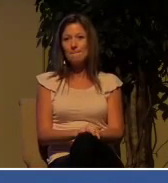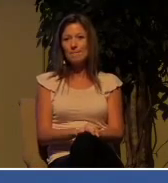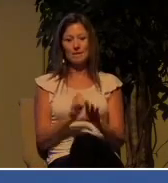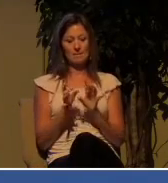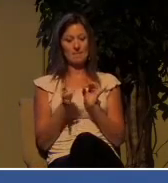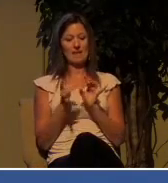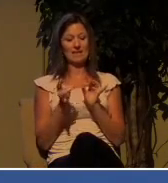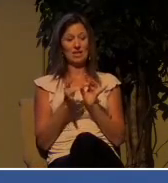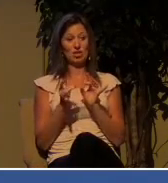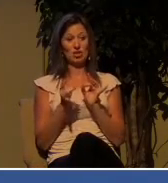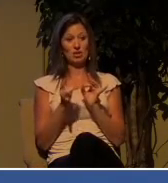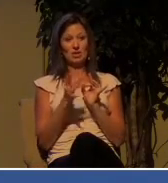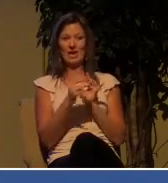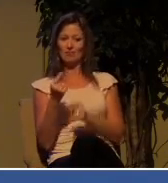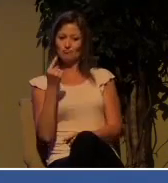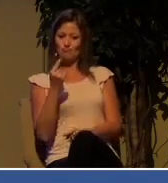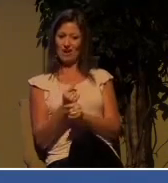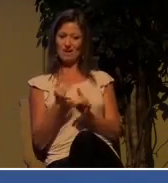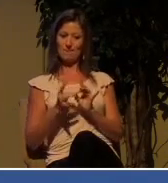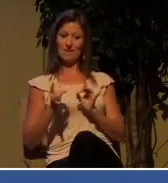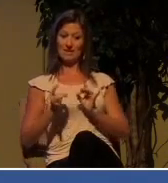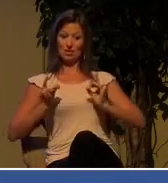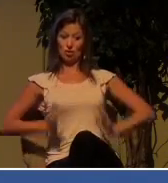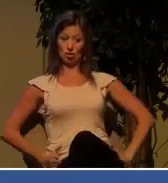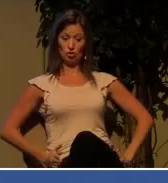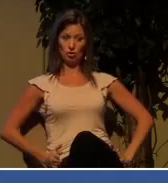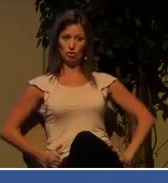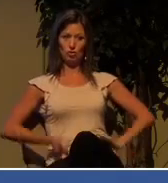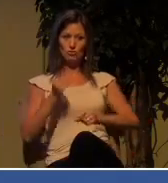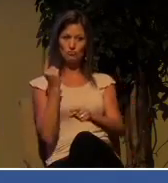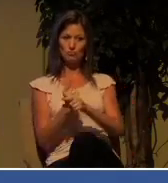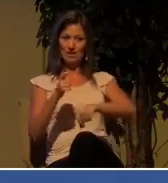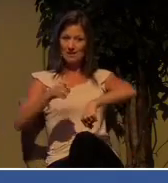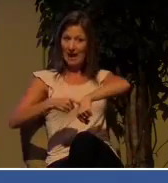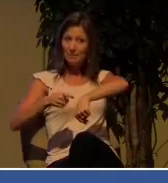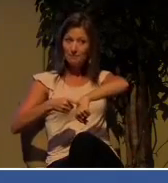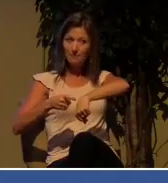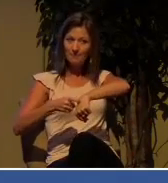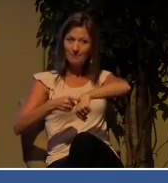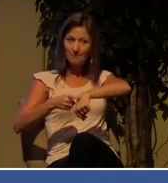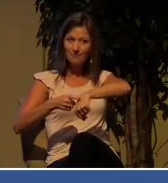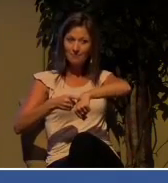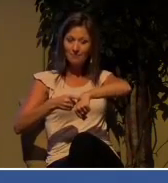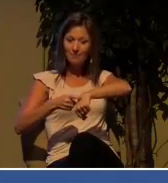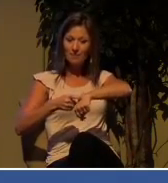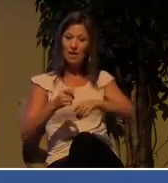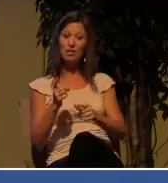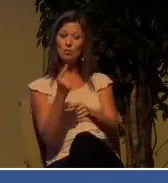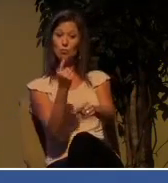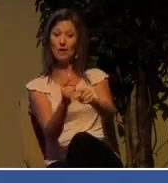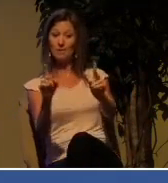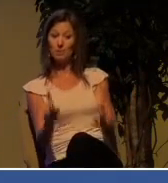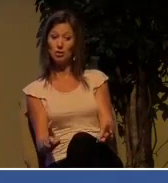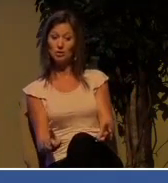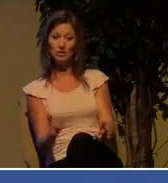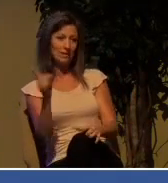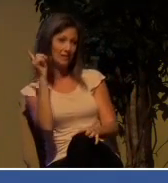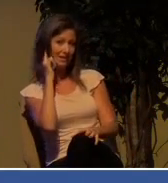right messenger at just the right time in the life of a hearer can be